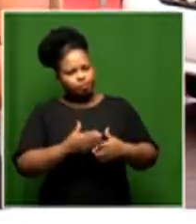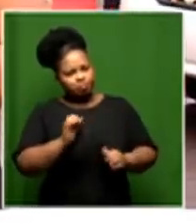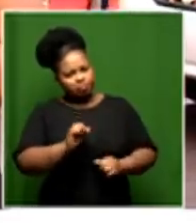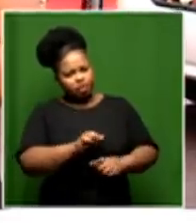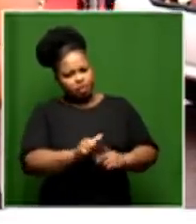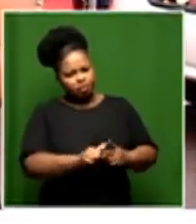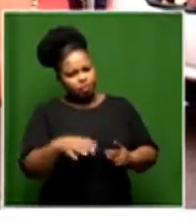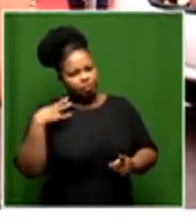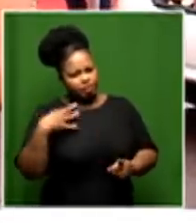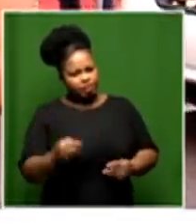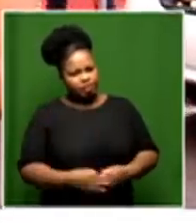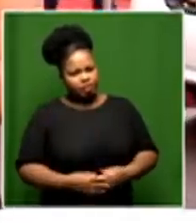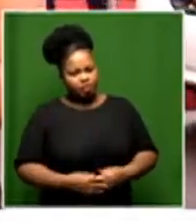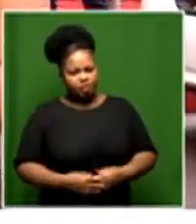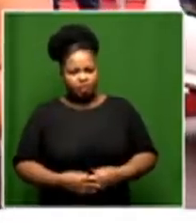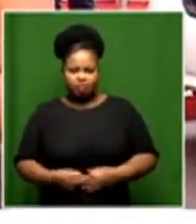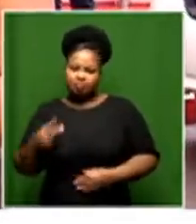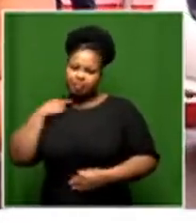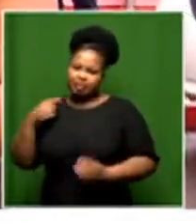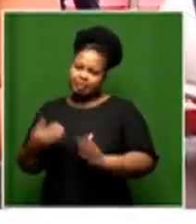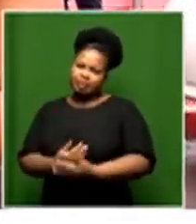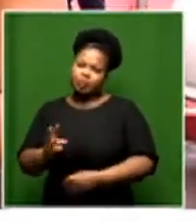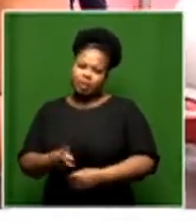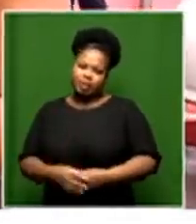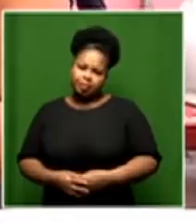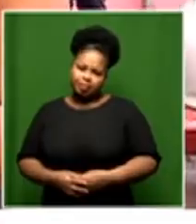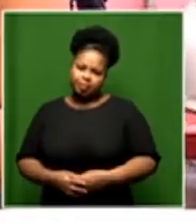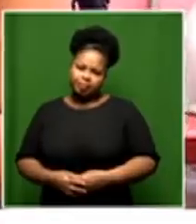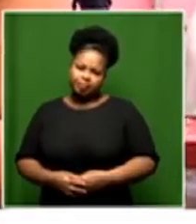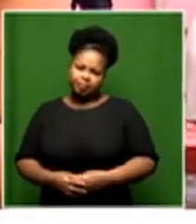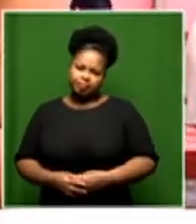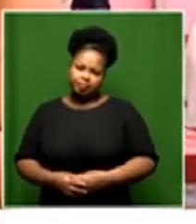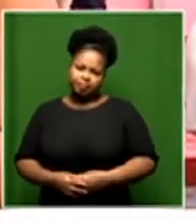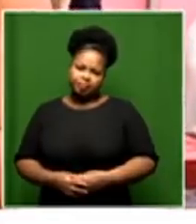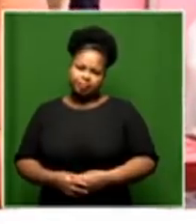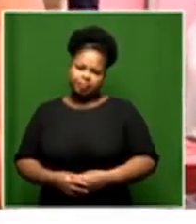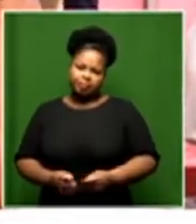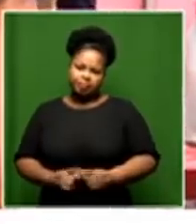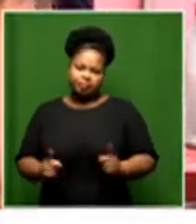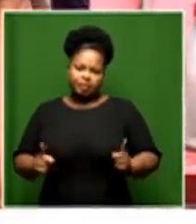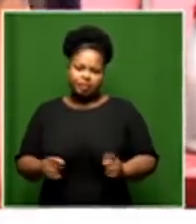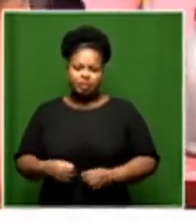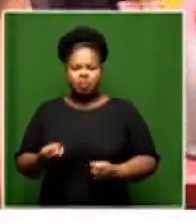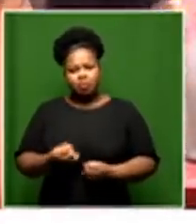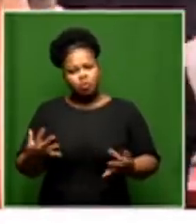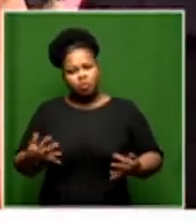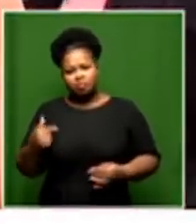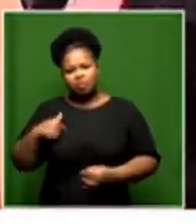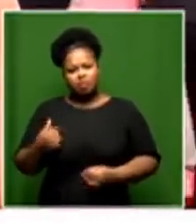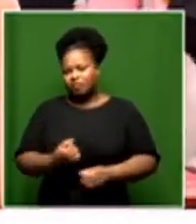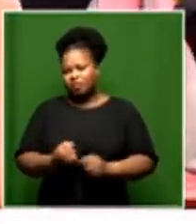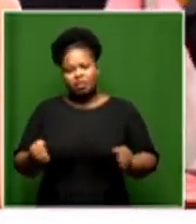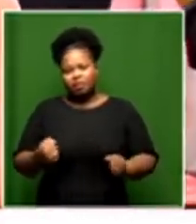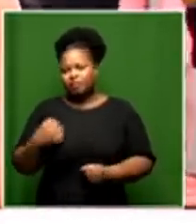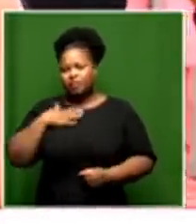deputy minister. I'm going to miss him. You know, the most part about him is that I never felt like I'm a